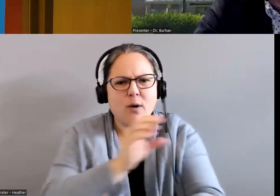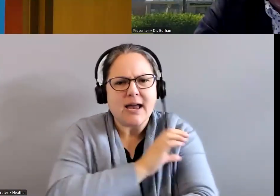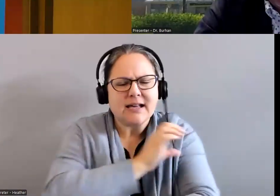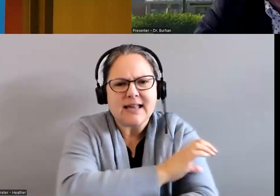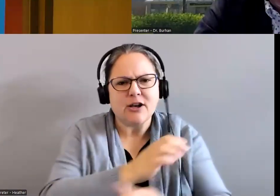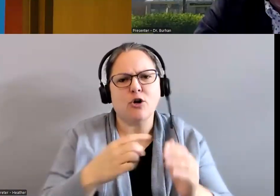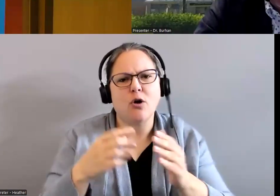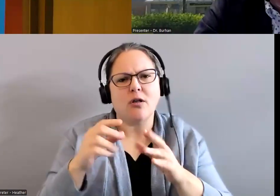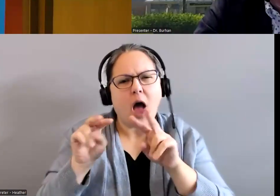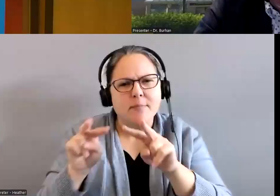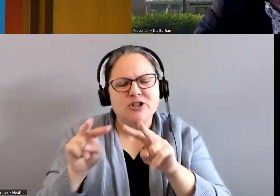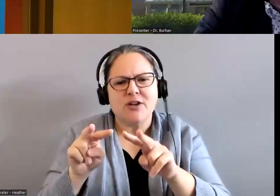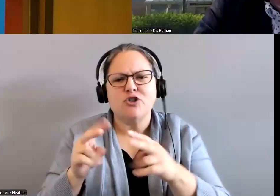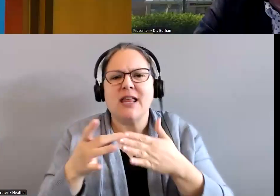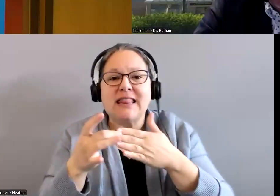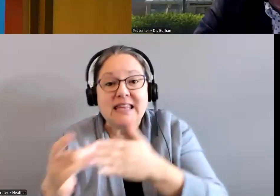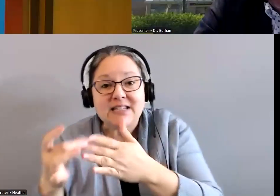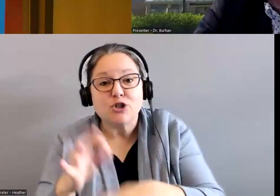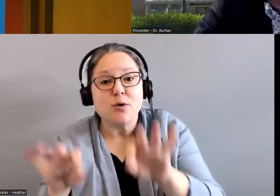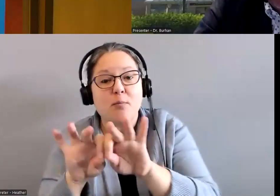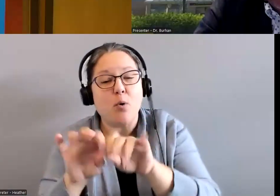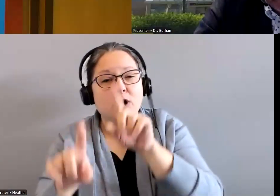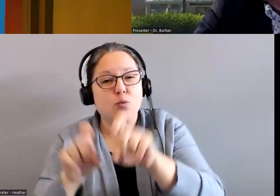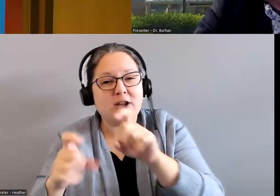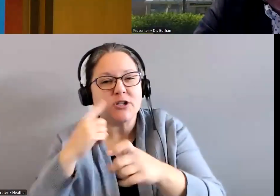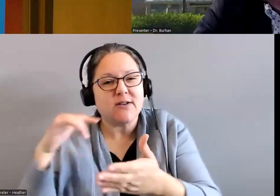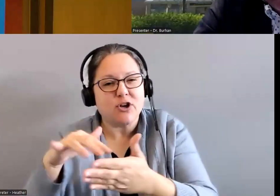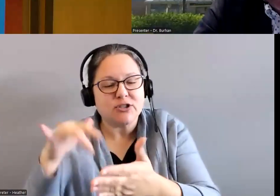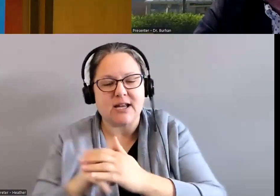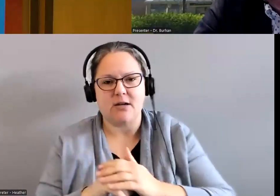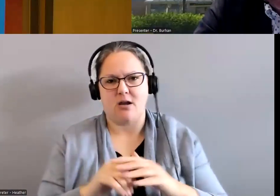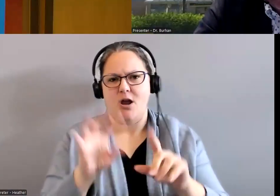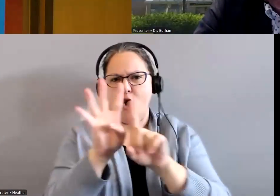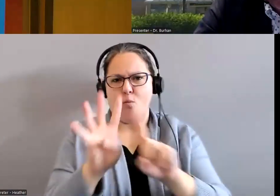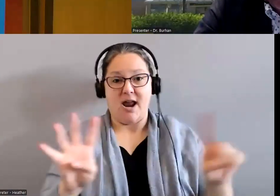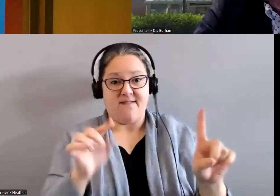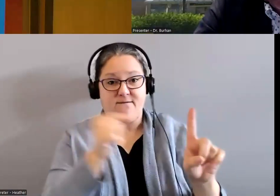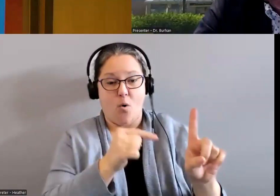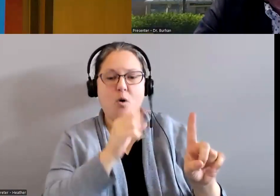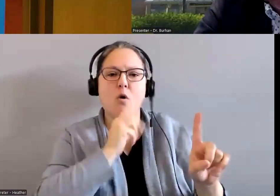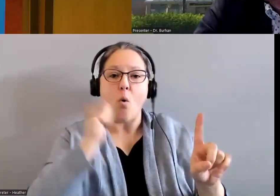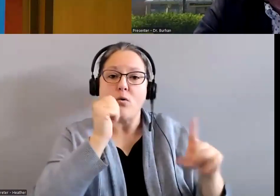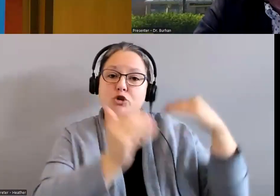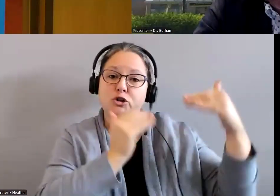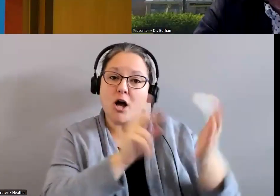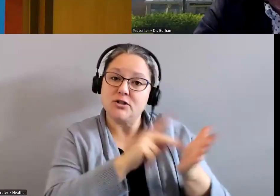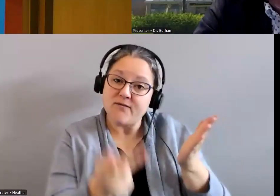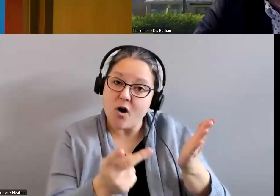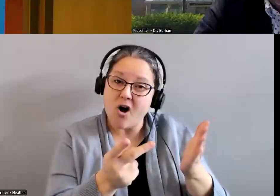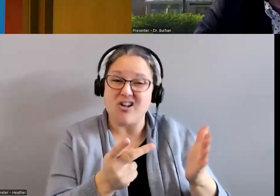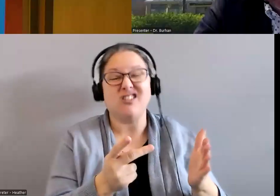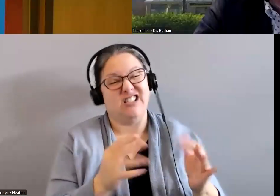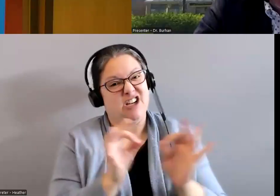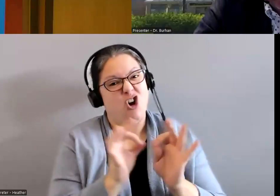to important questions for study. Question: 1 in 4 older adults fall each year. It happens a lot and costs something like $80